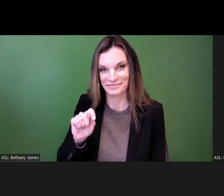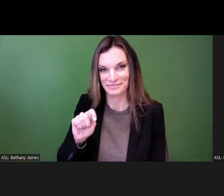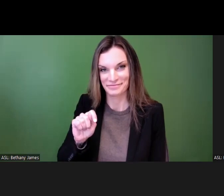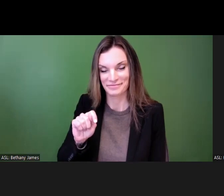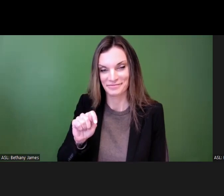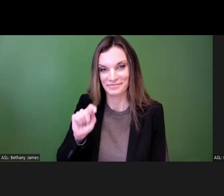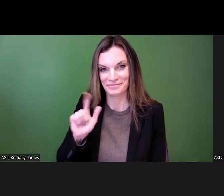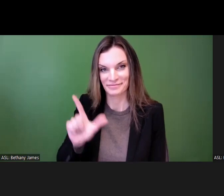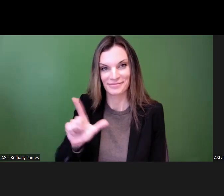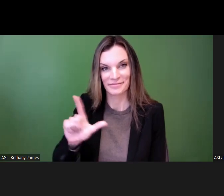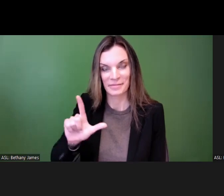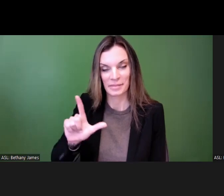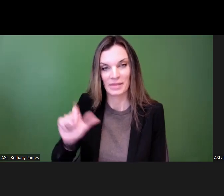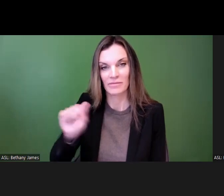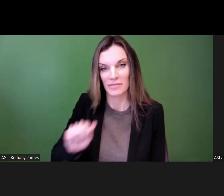ROTL